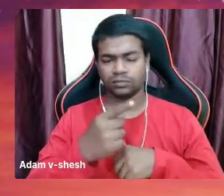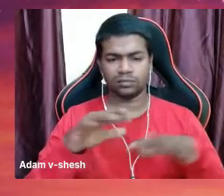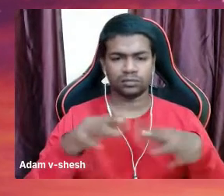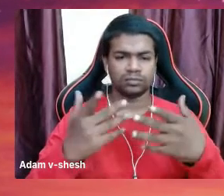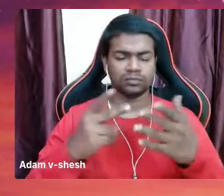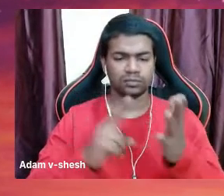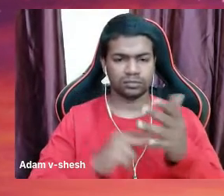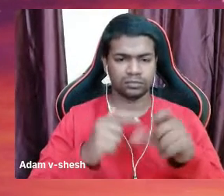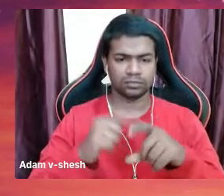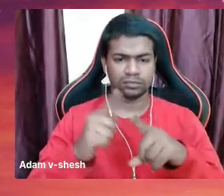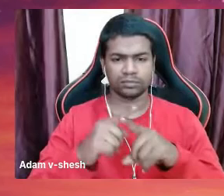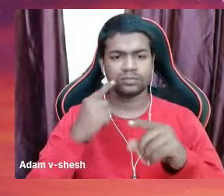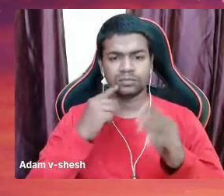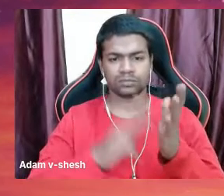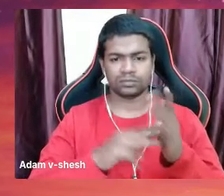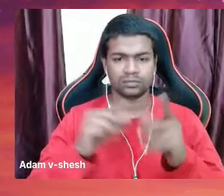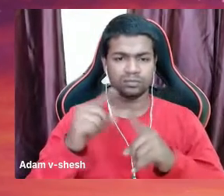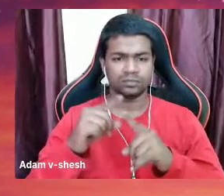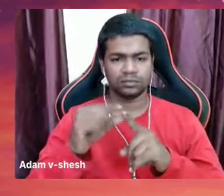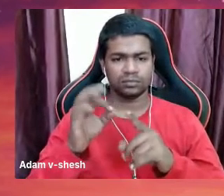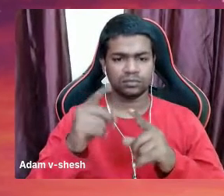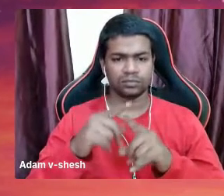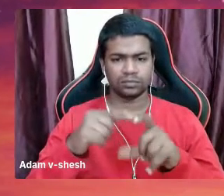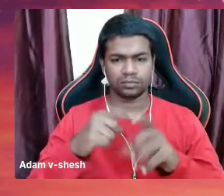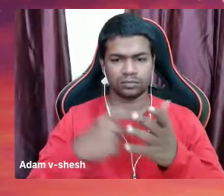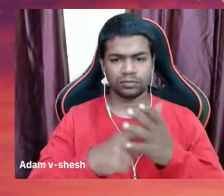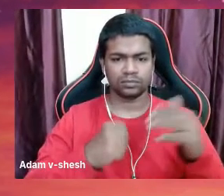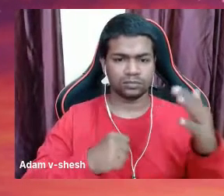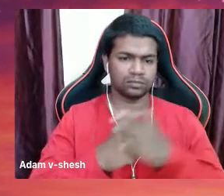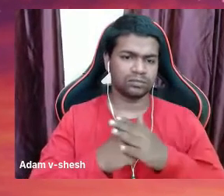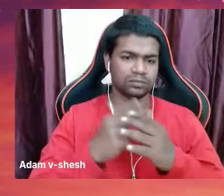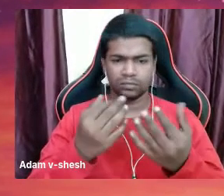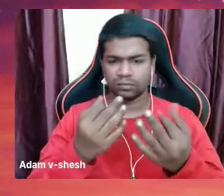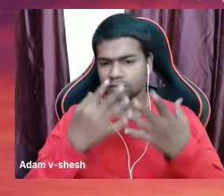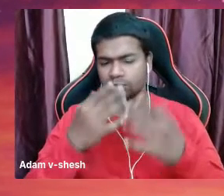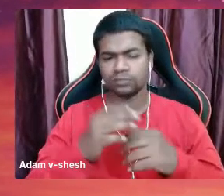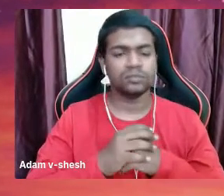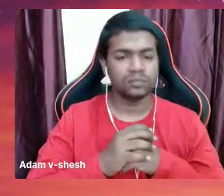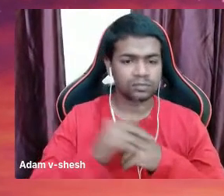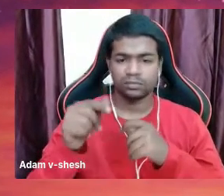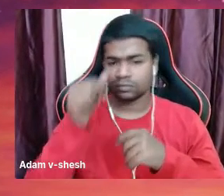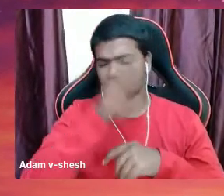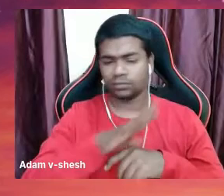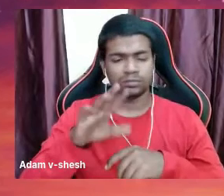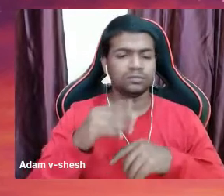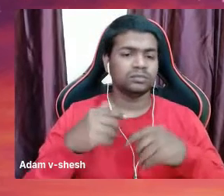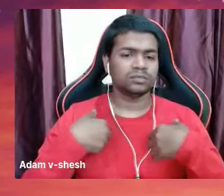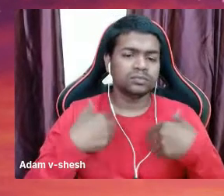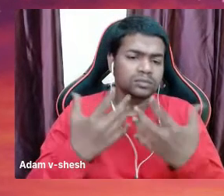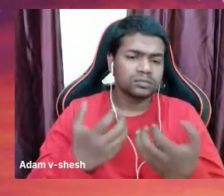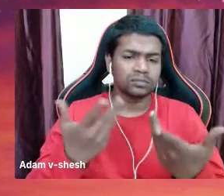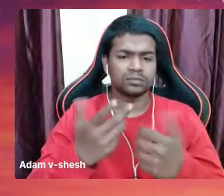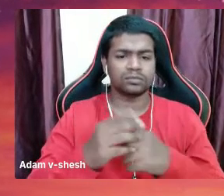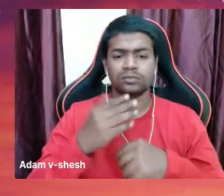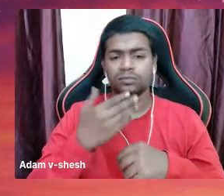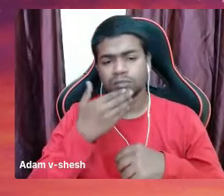net importer of top talent, right? And because I feel that as a country, what do we need? We need the